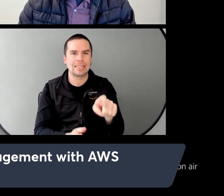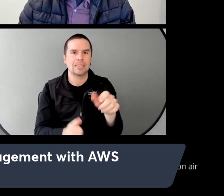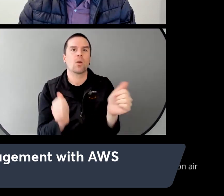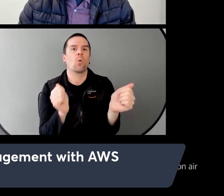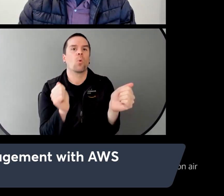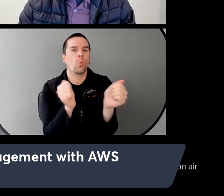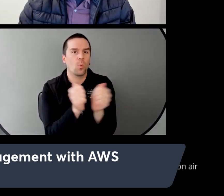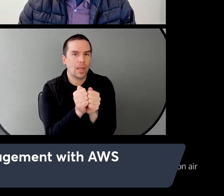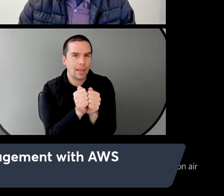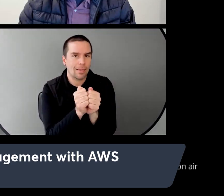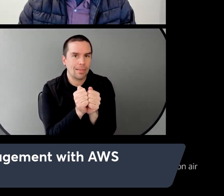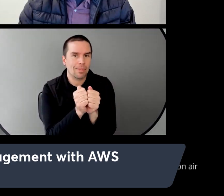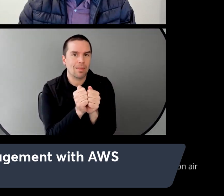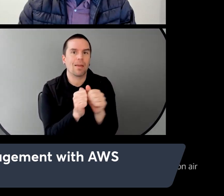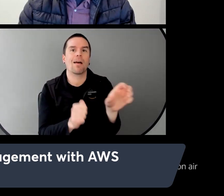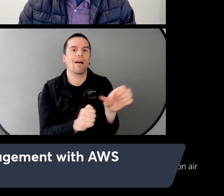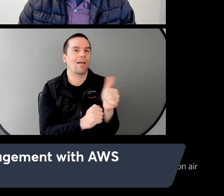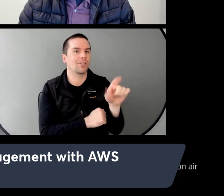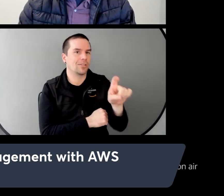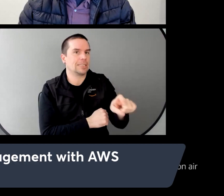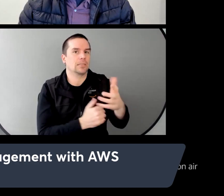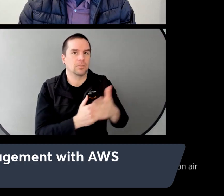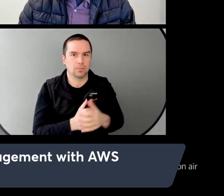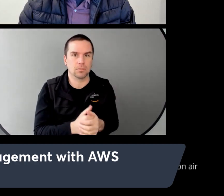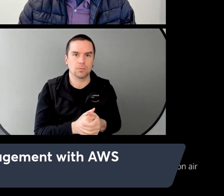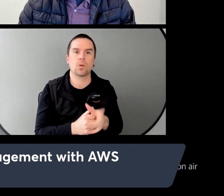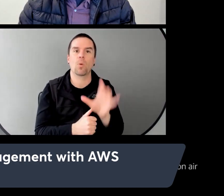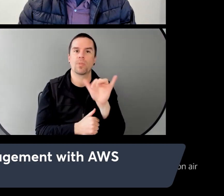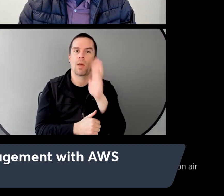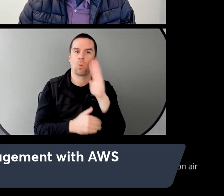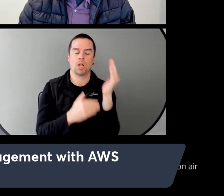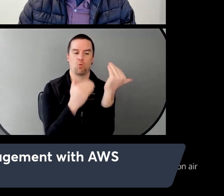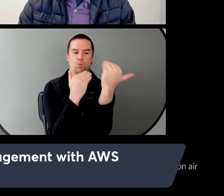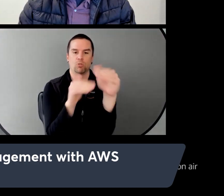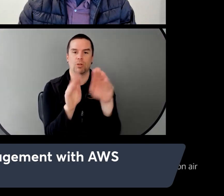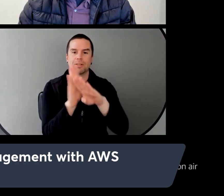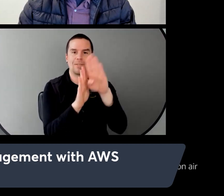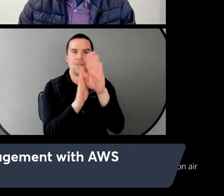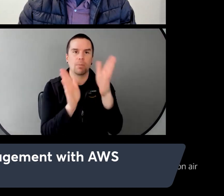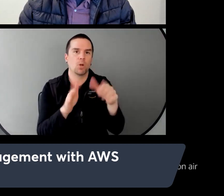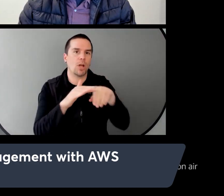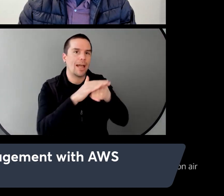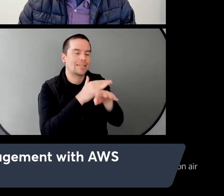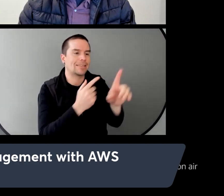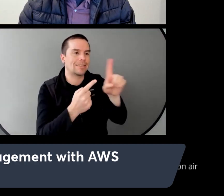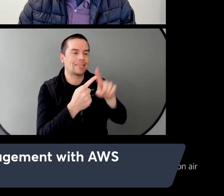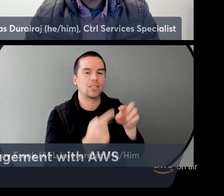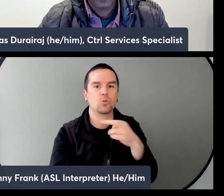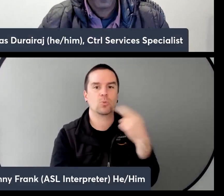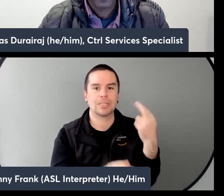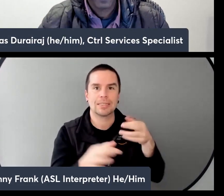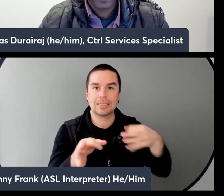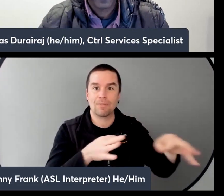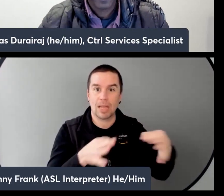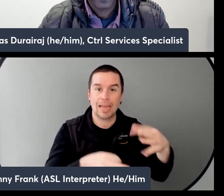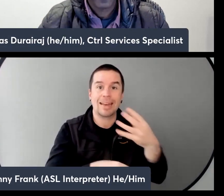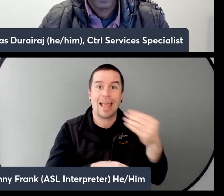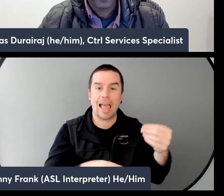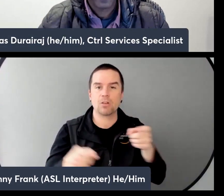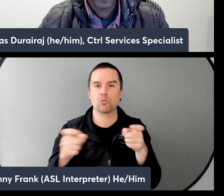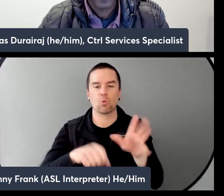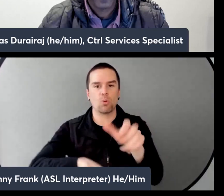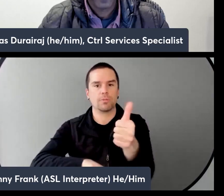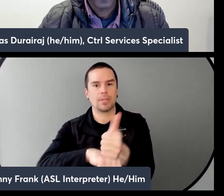it restricts developer access until risks are defined and controls implemented, which can take